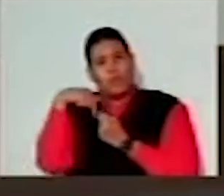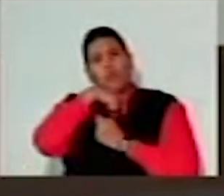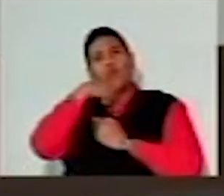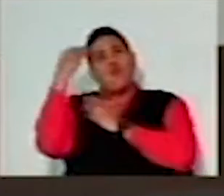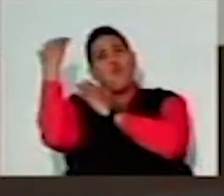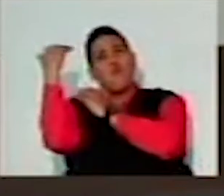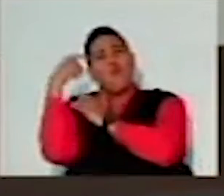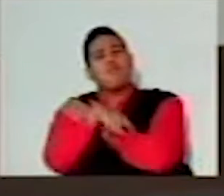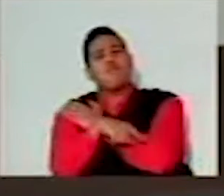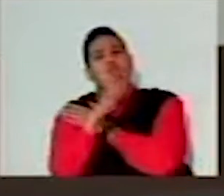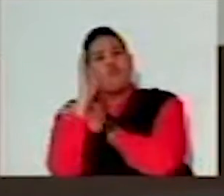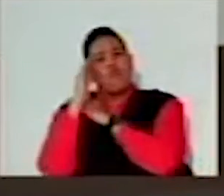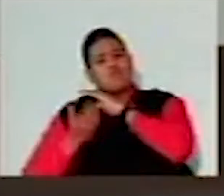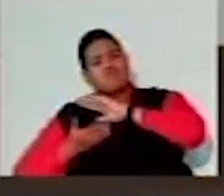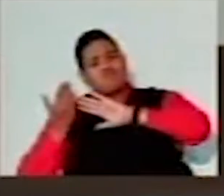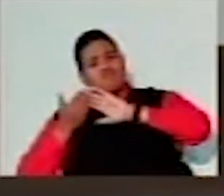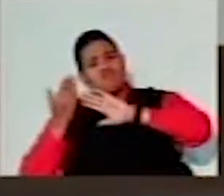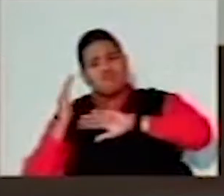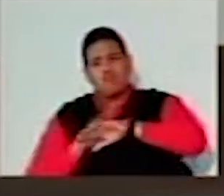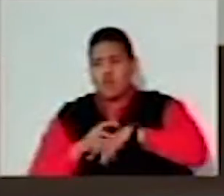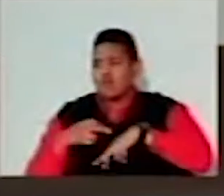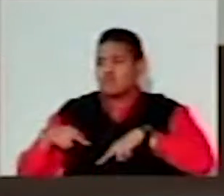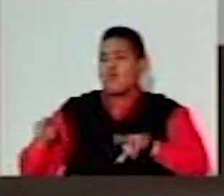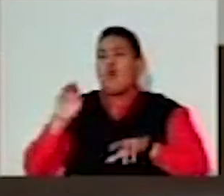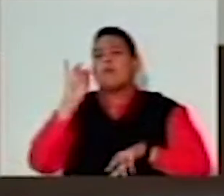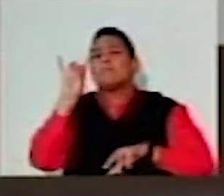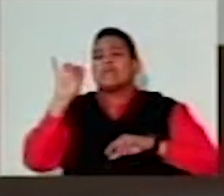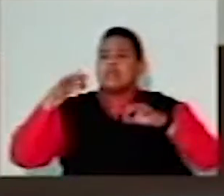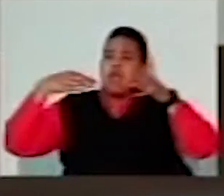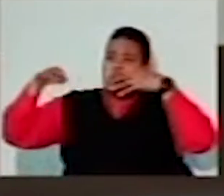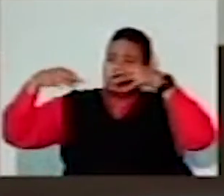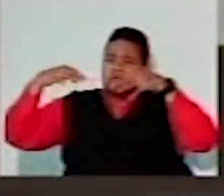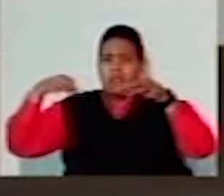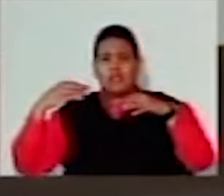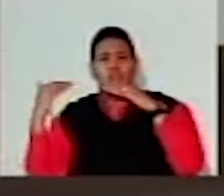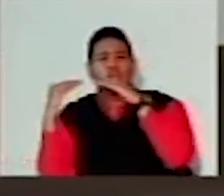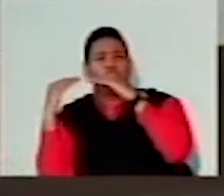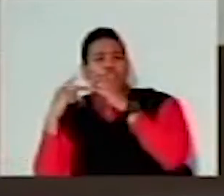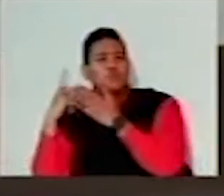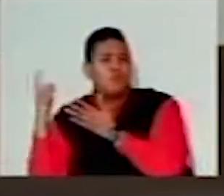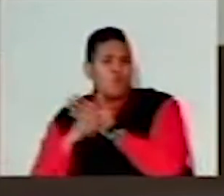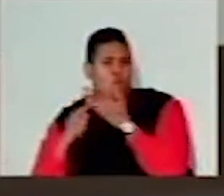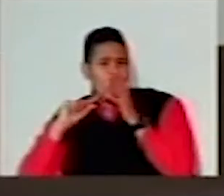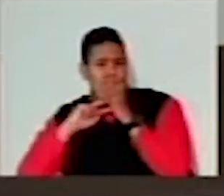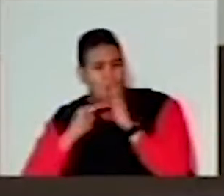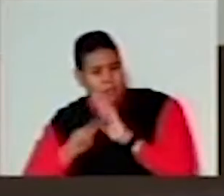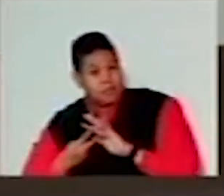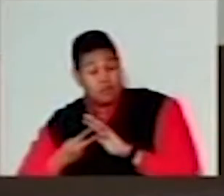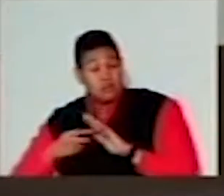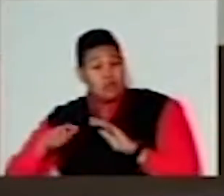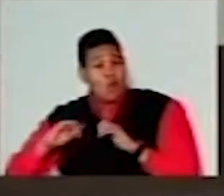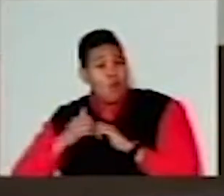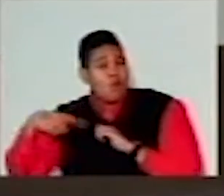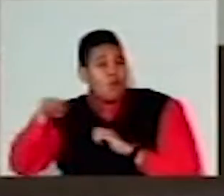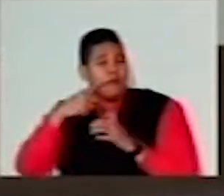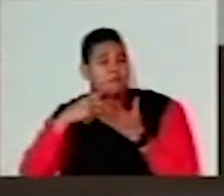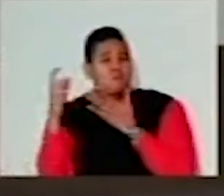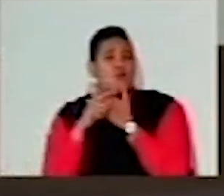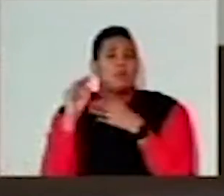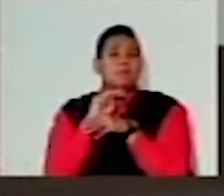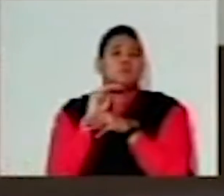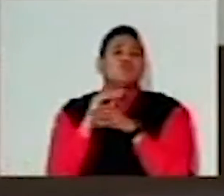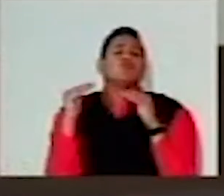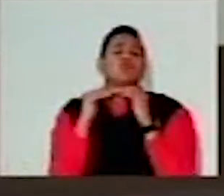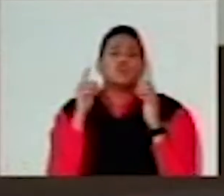will be on the road in the media explaining the justice program and how these programs at the Ministry of